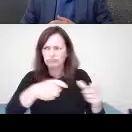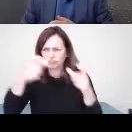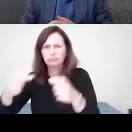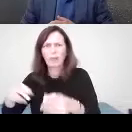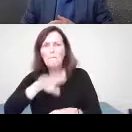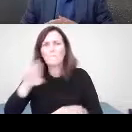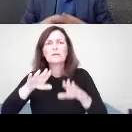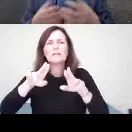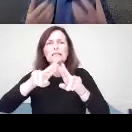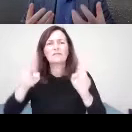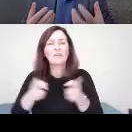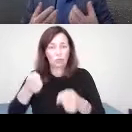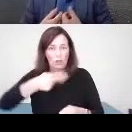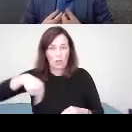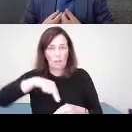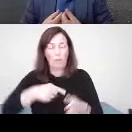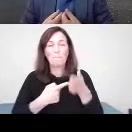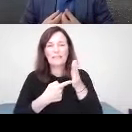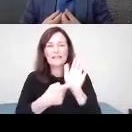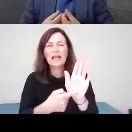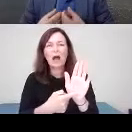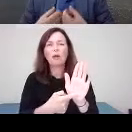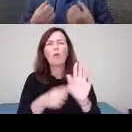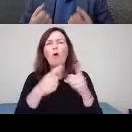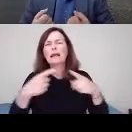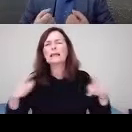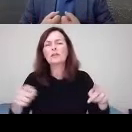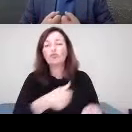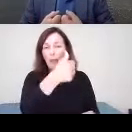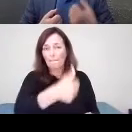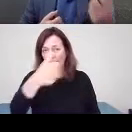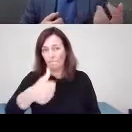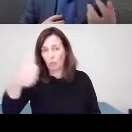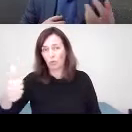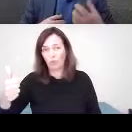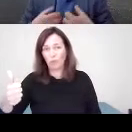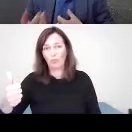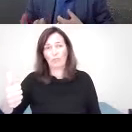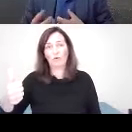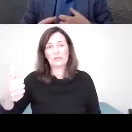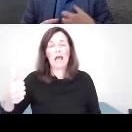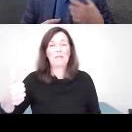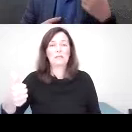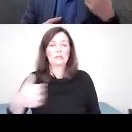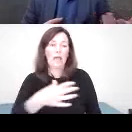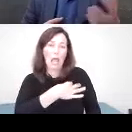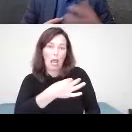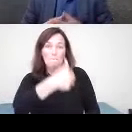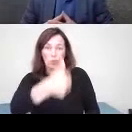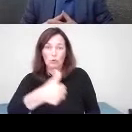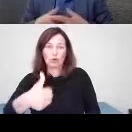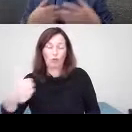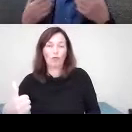the volunteers, they are the individuals who are really passionately working with the peace education, human rights education,